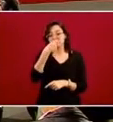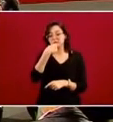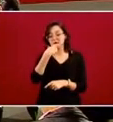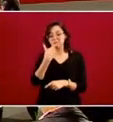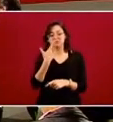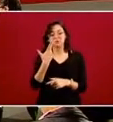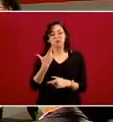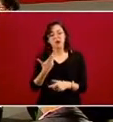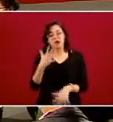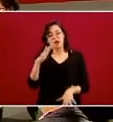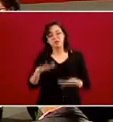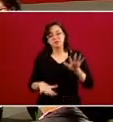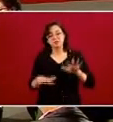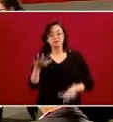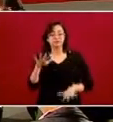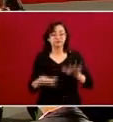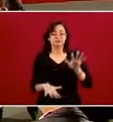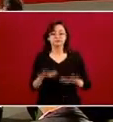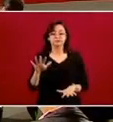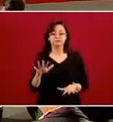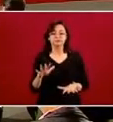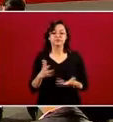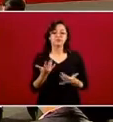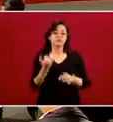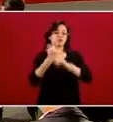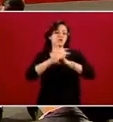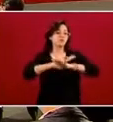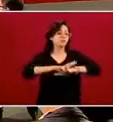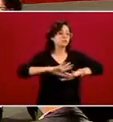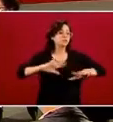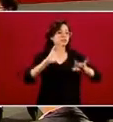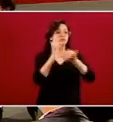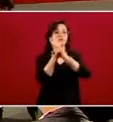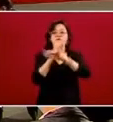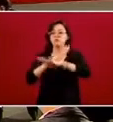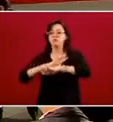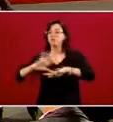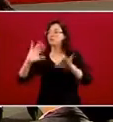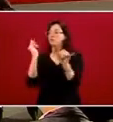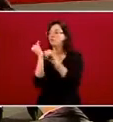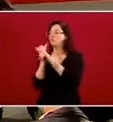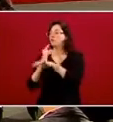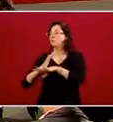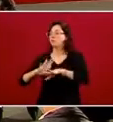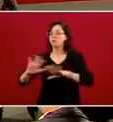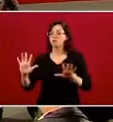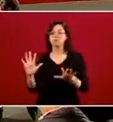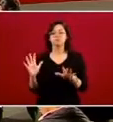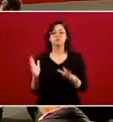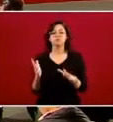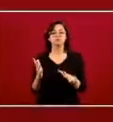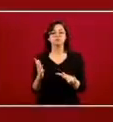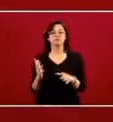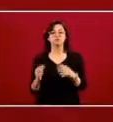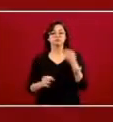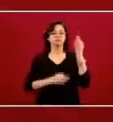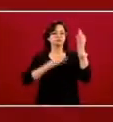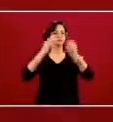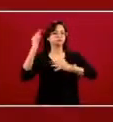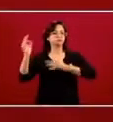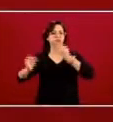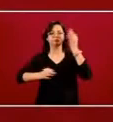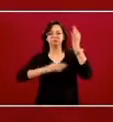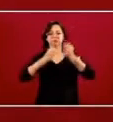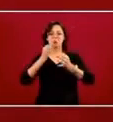masks yesterday. Please do not forget that sometimes the